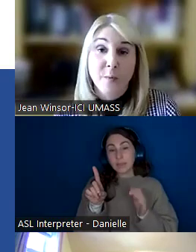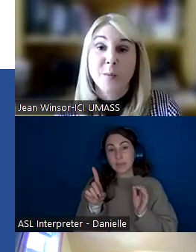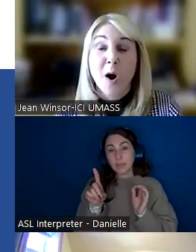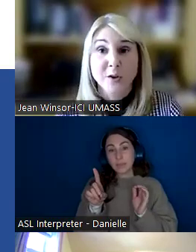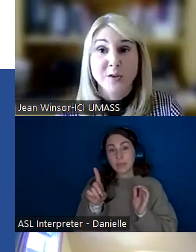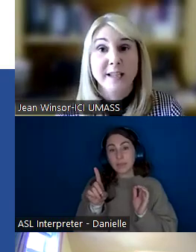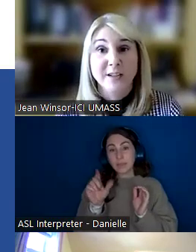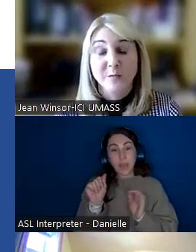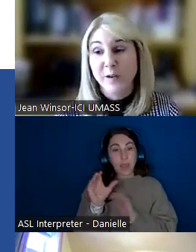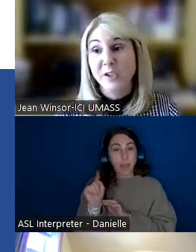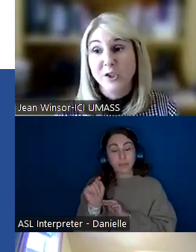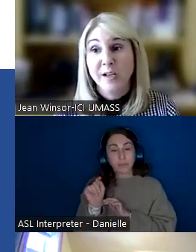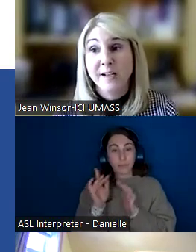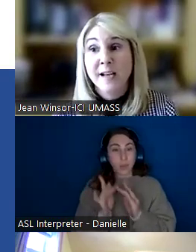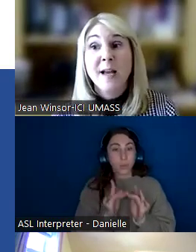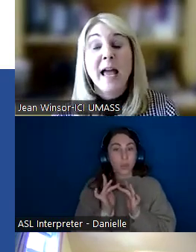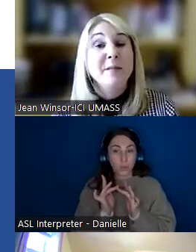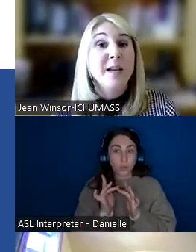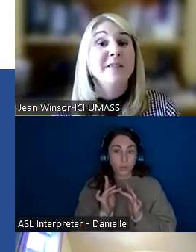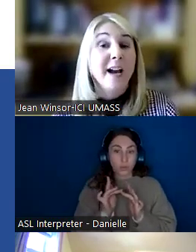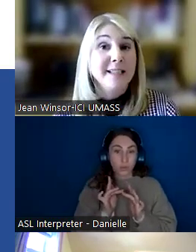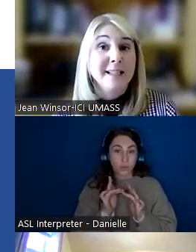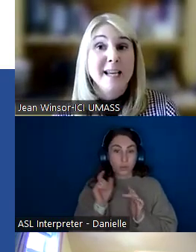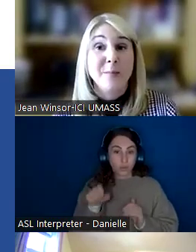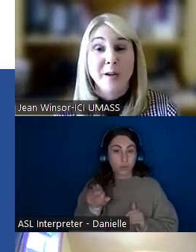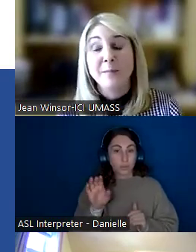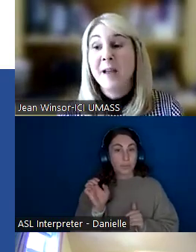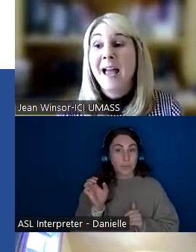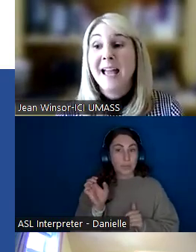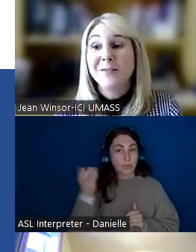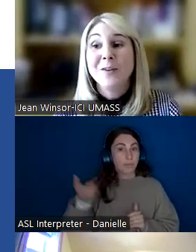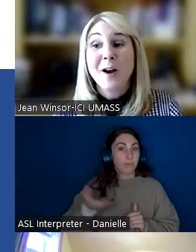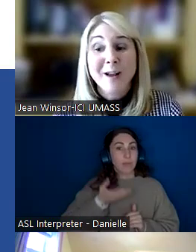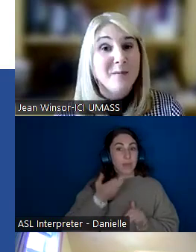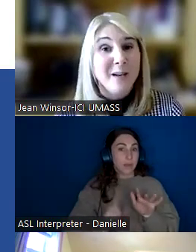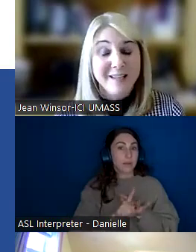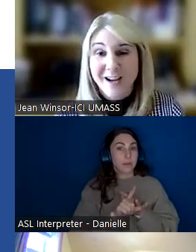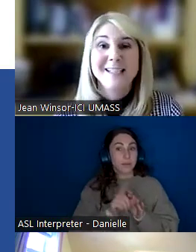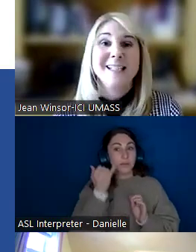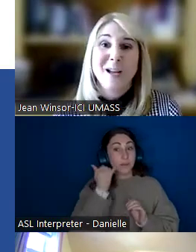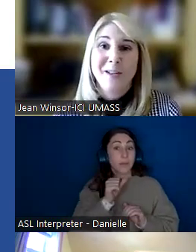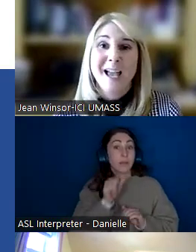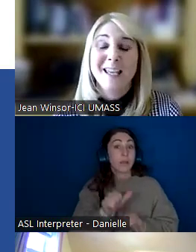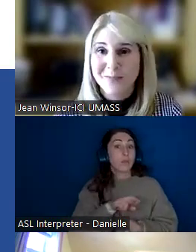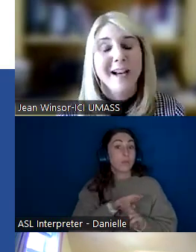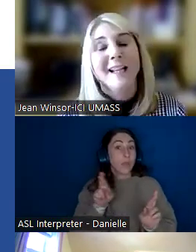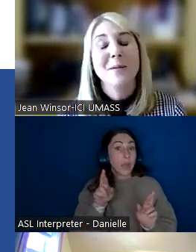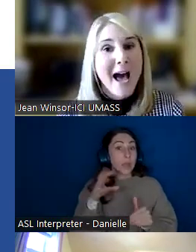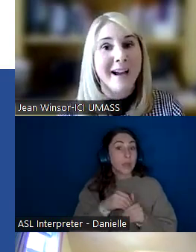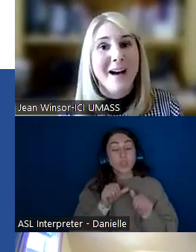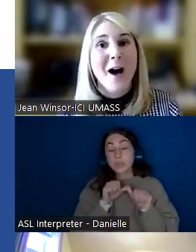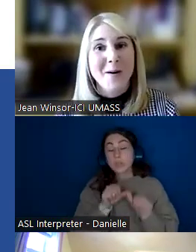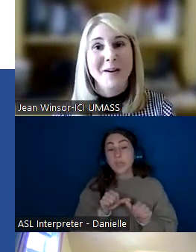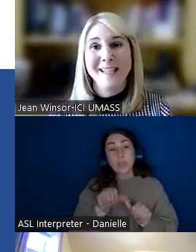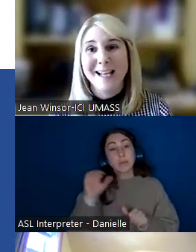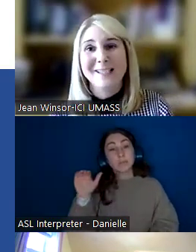DDAC network partners, I think, really should be invited to the table. And if they're not ready to be invited to the table yet, keep inviting them